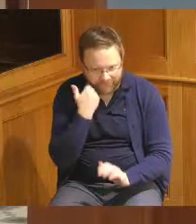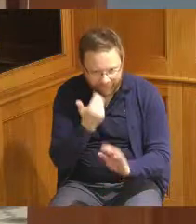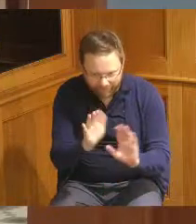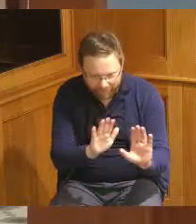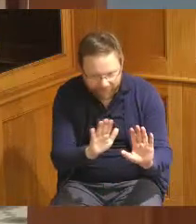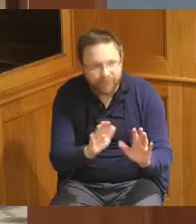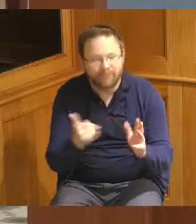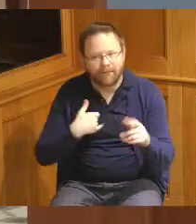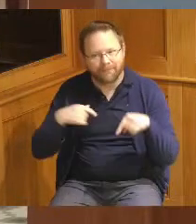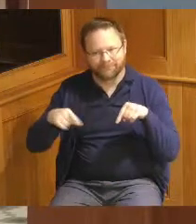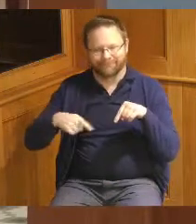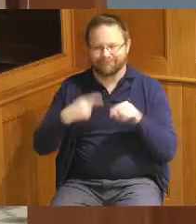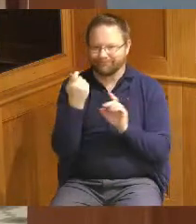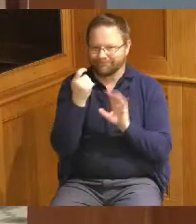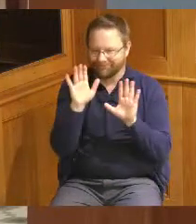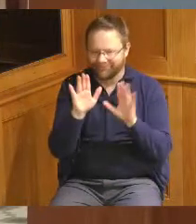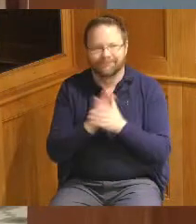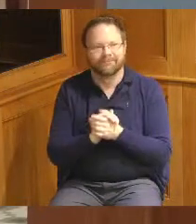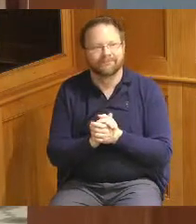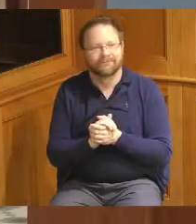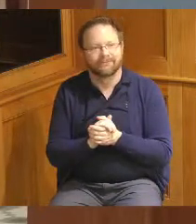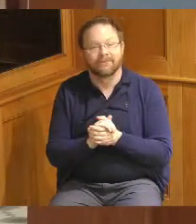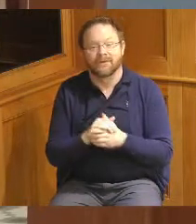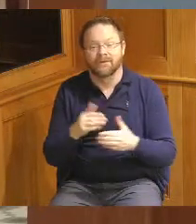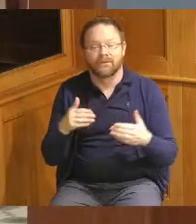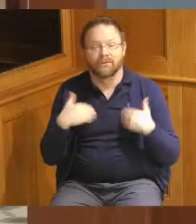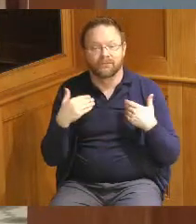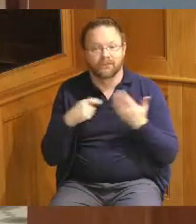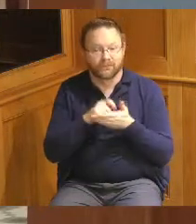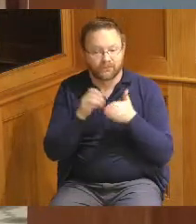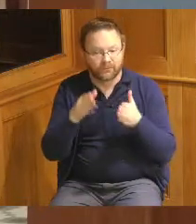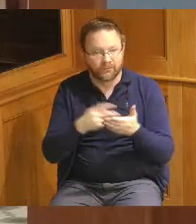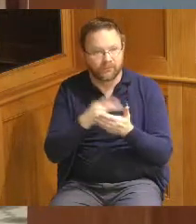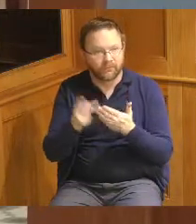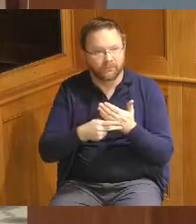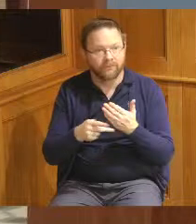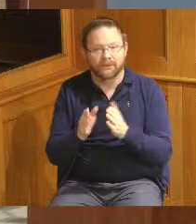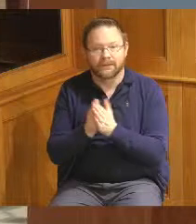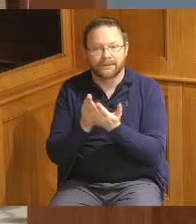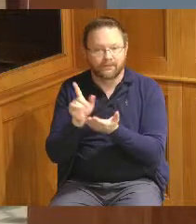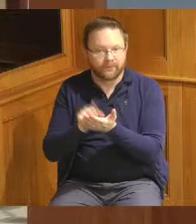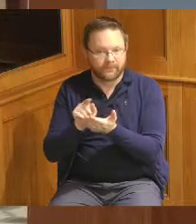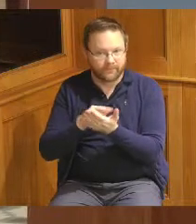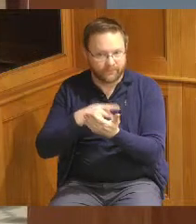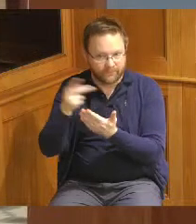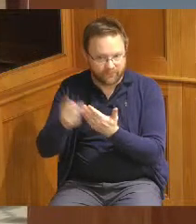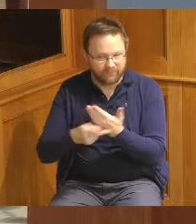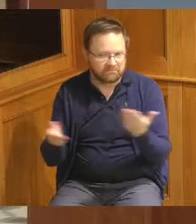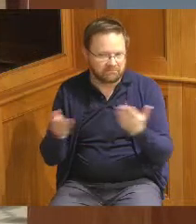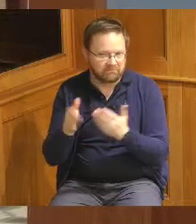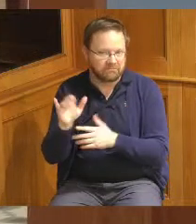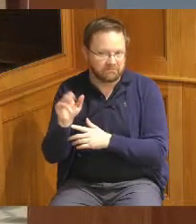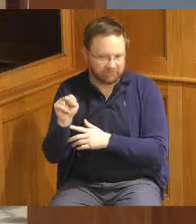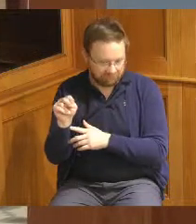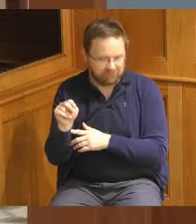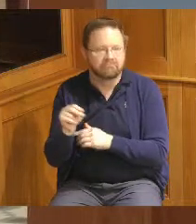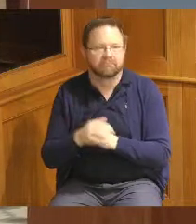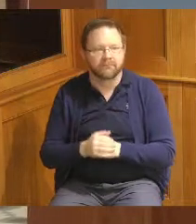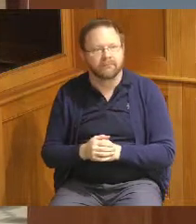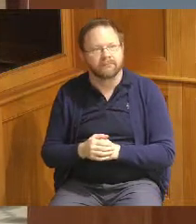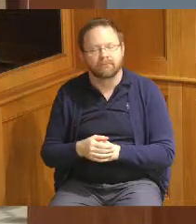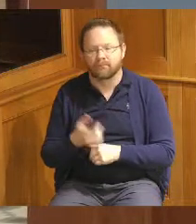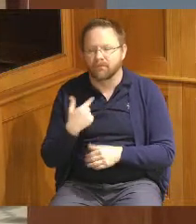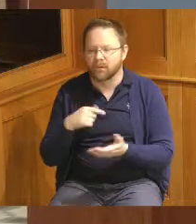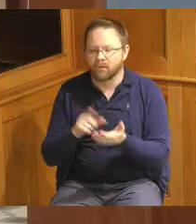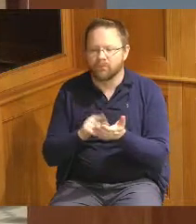I did get a little nervous. So the Junior Authors Program, we are a book publishing program here in Cincinnati, Ohio. We